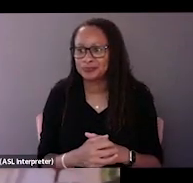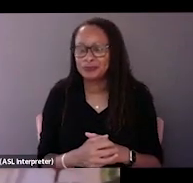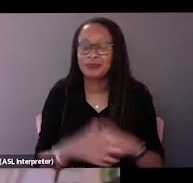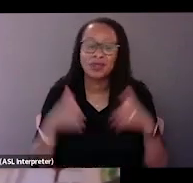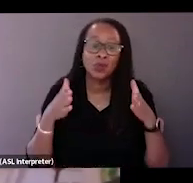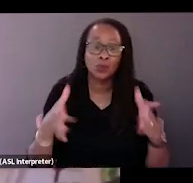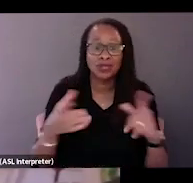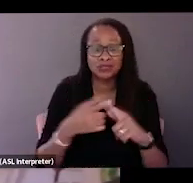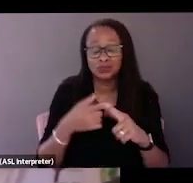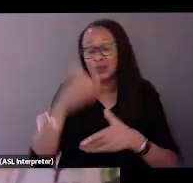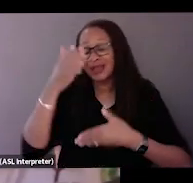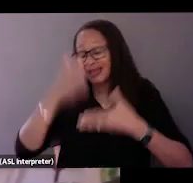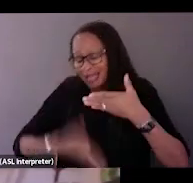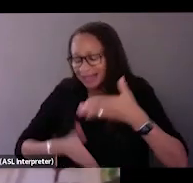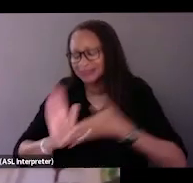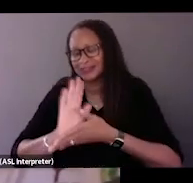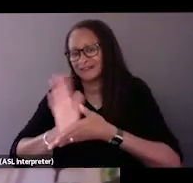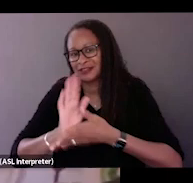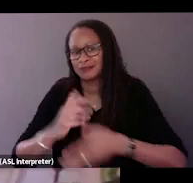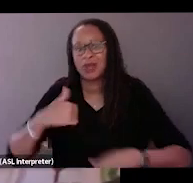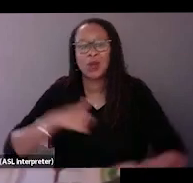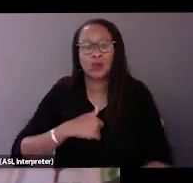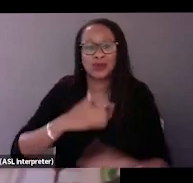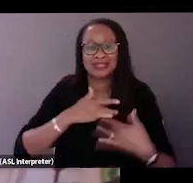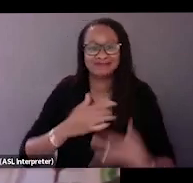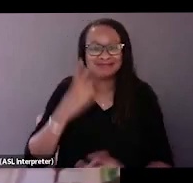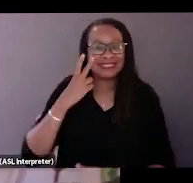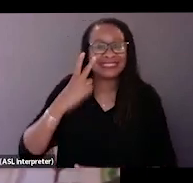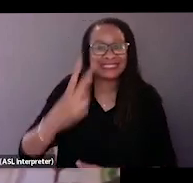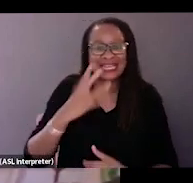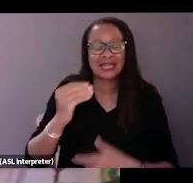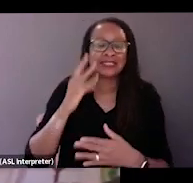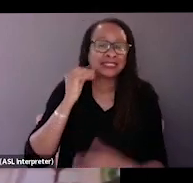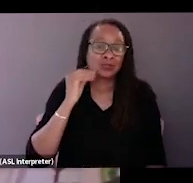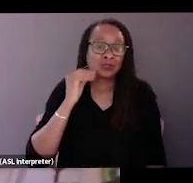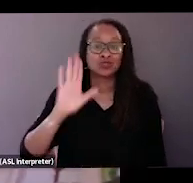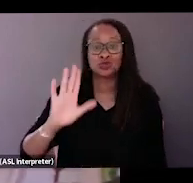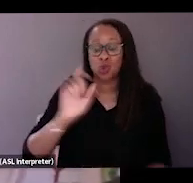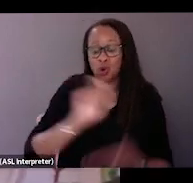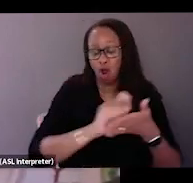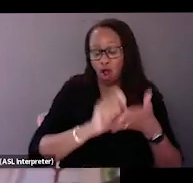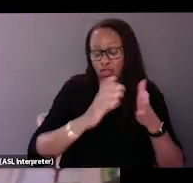way to end the film, that we get to see and experience your authorship,